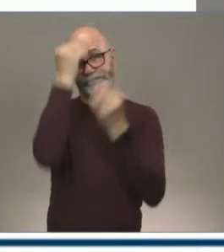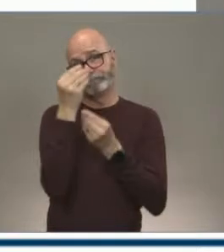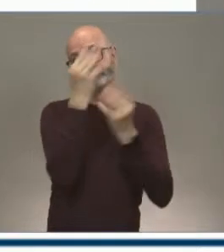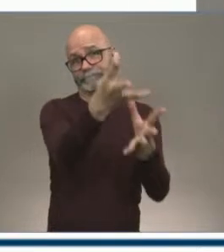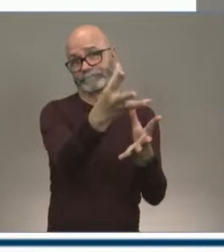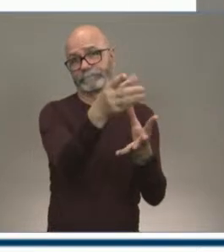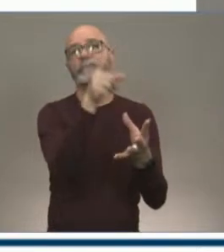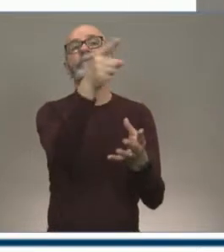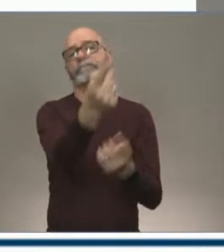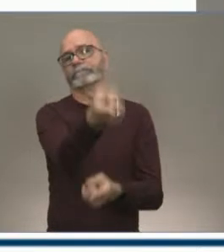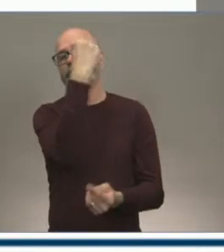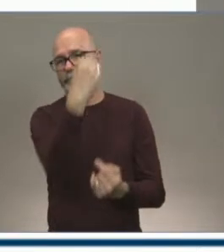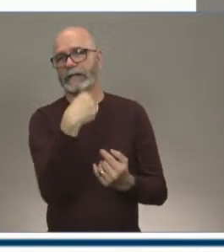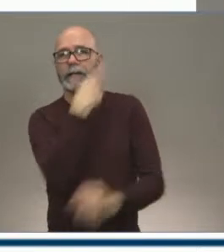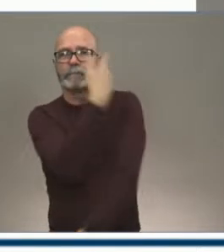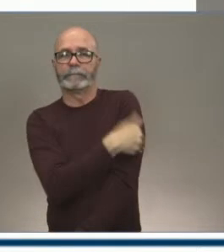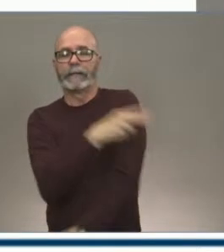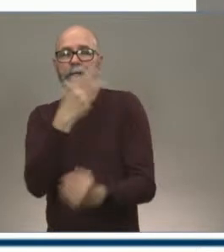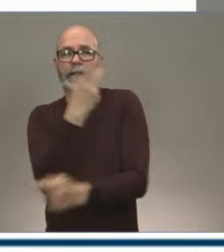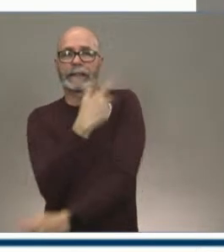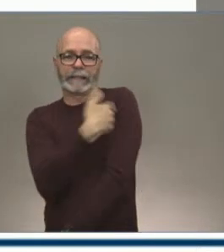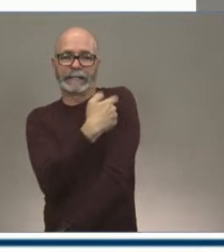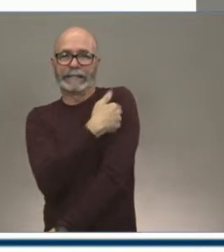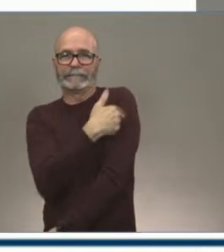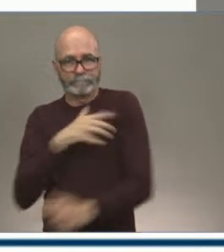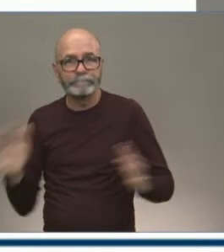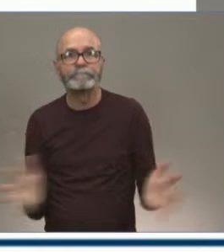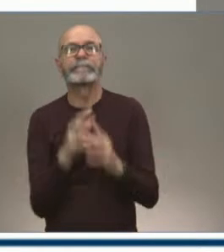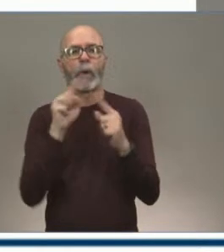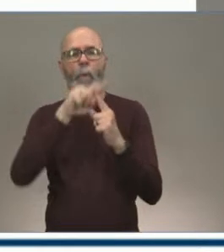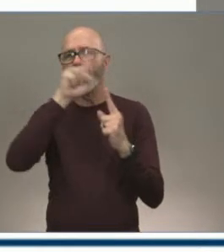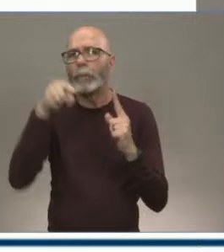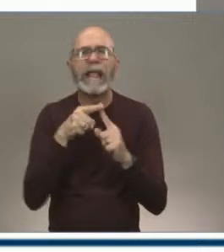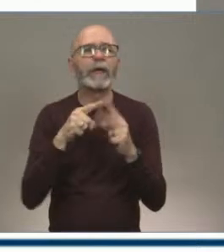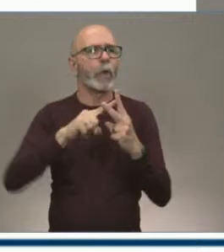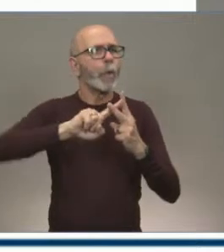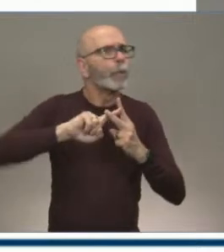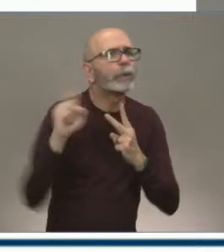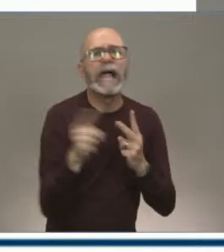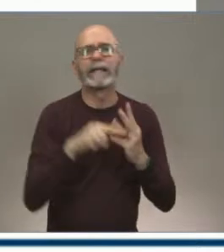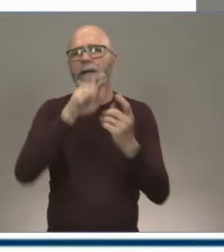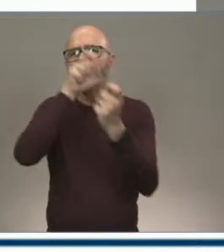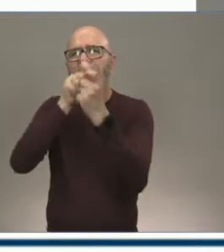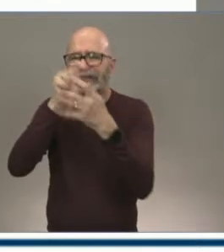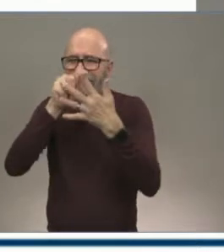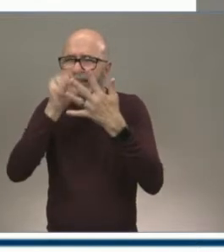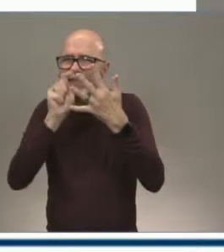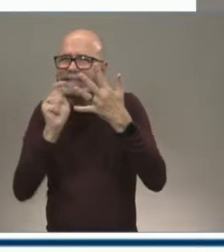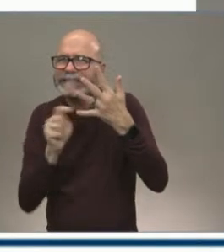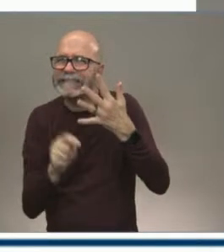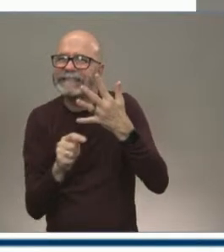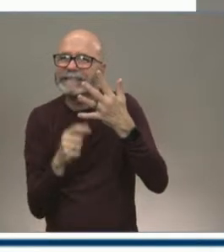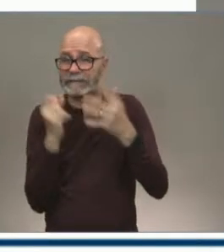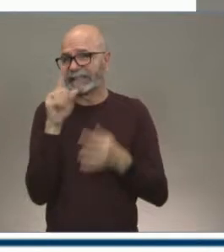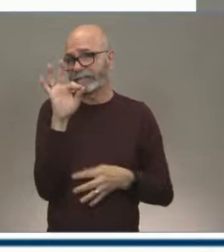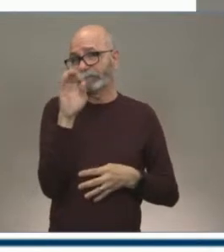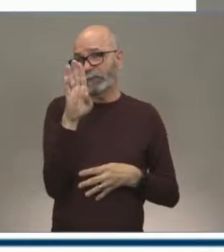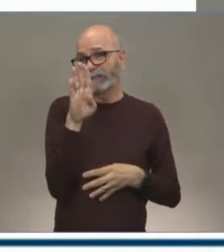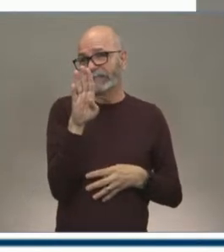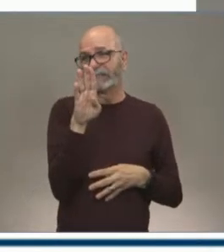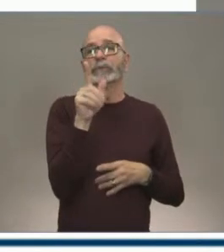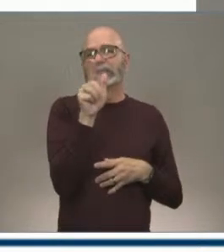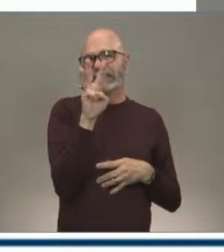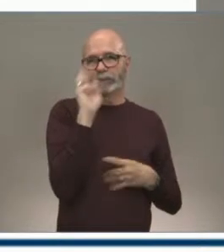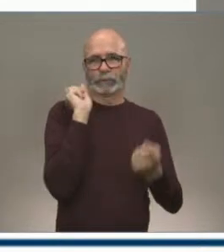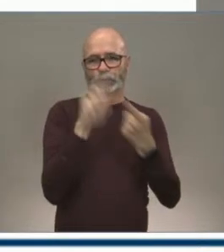contain information of how, when, and where to book their appointment. The letters will be mailed out between February 24th and March